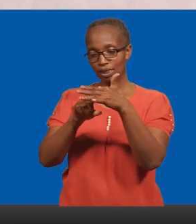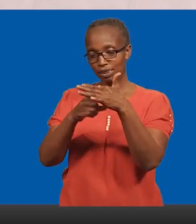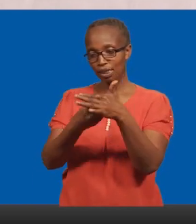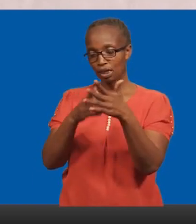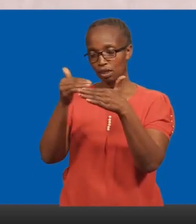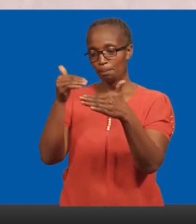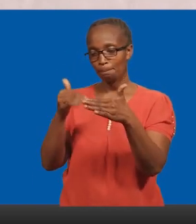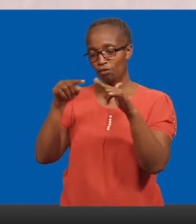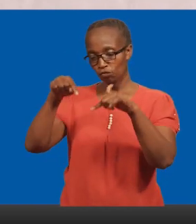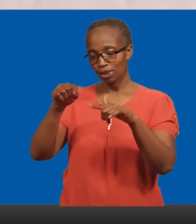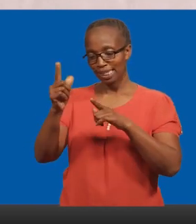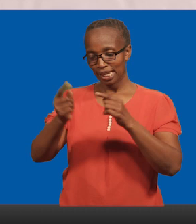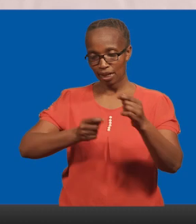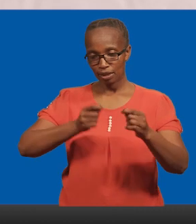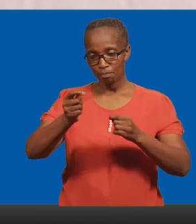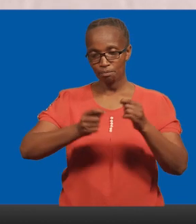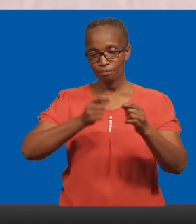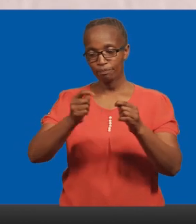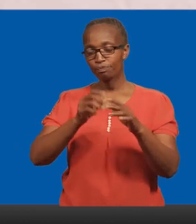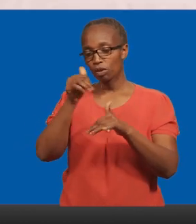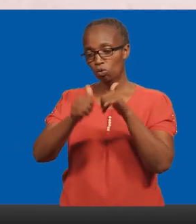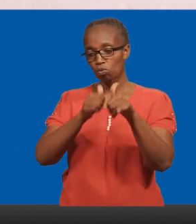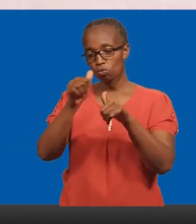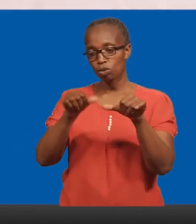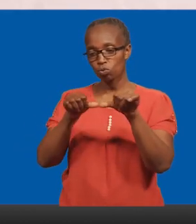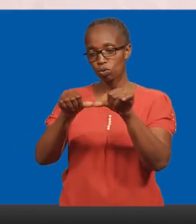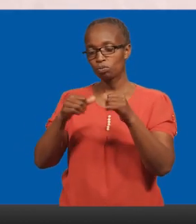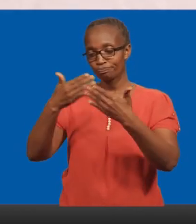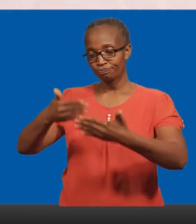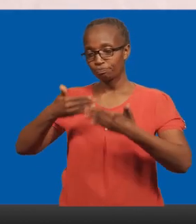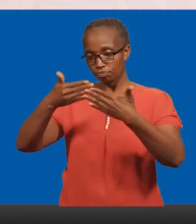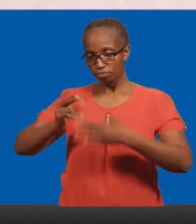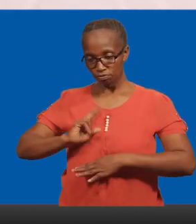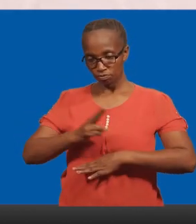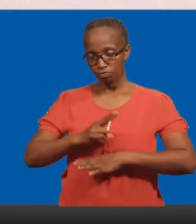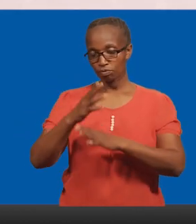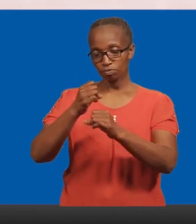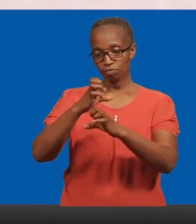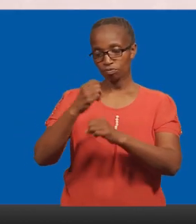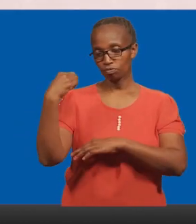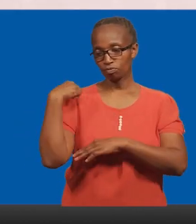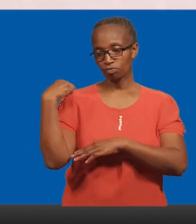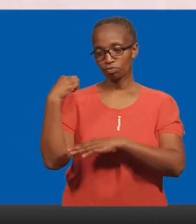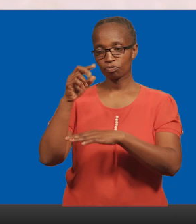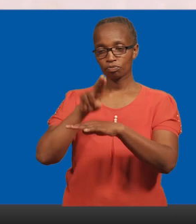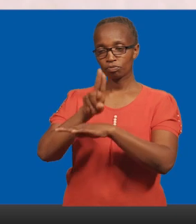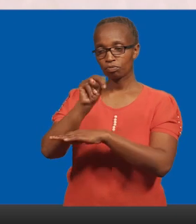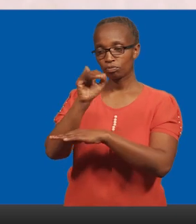were started before this administration, and which will also give us a total number of units